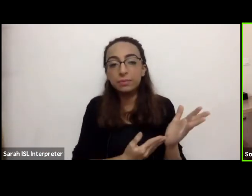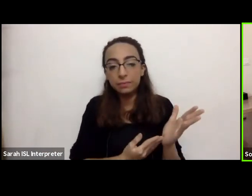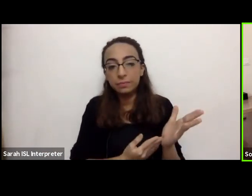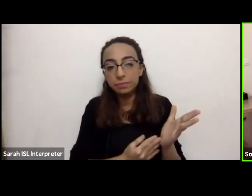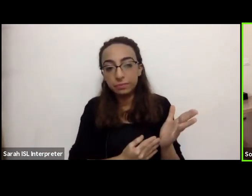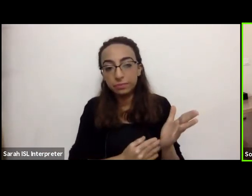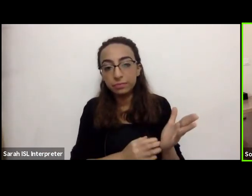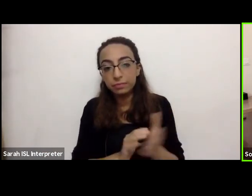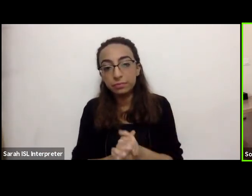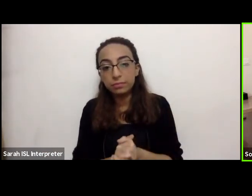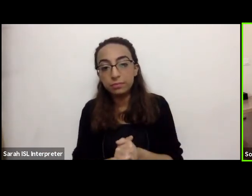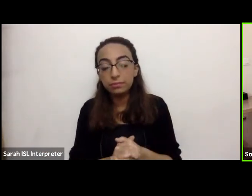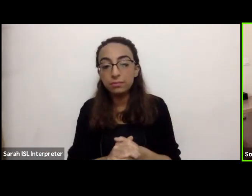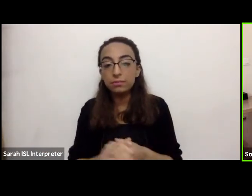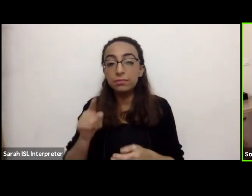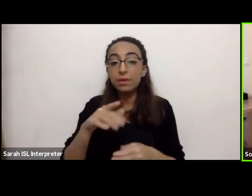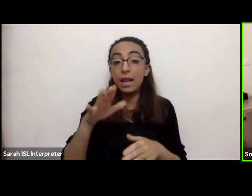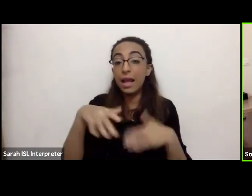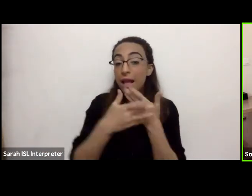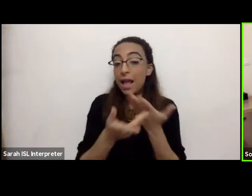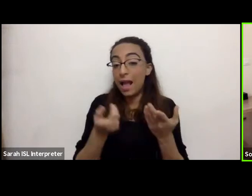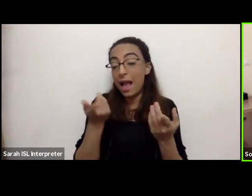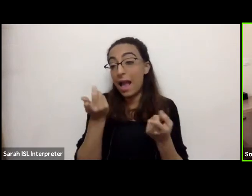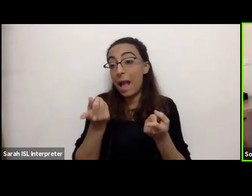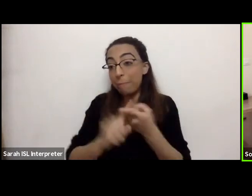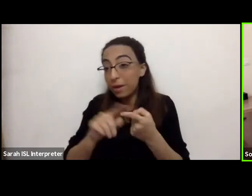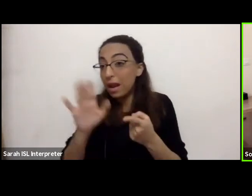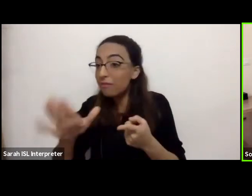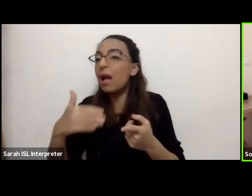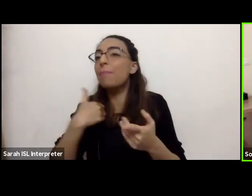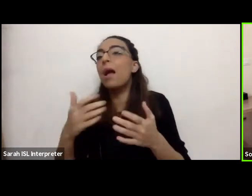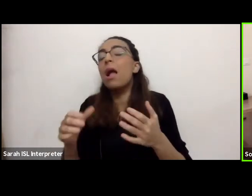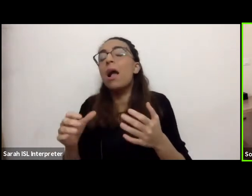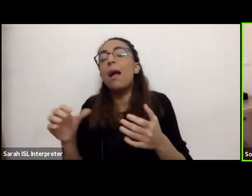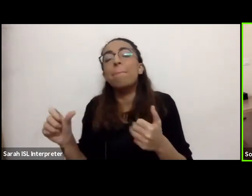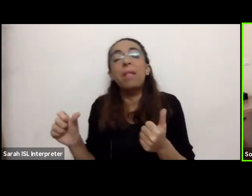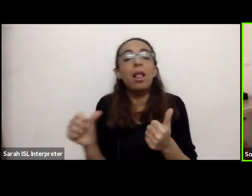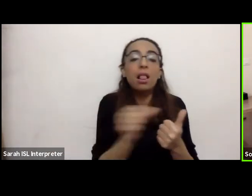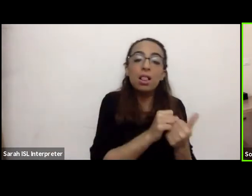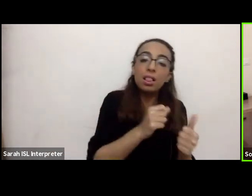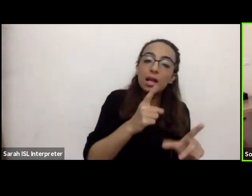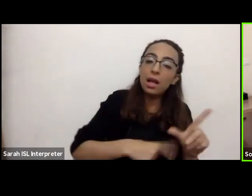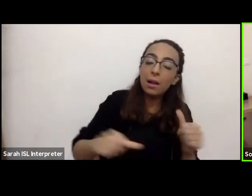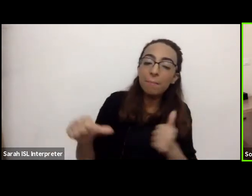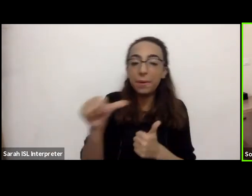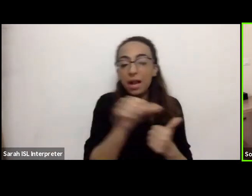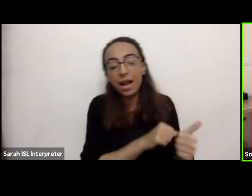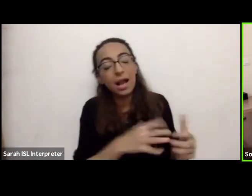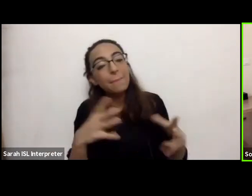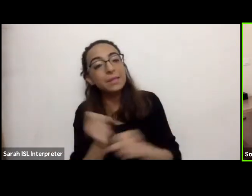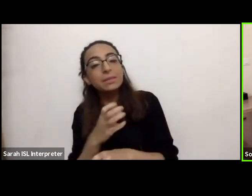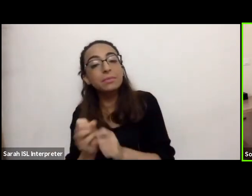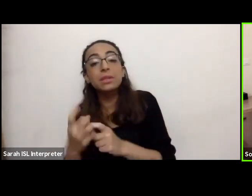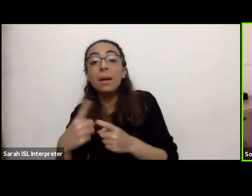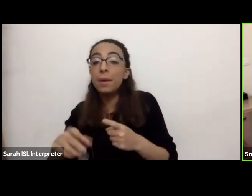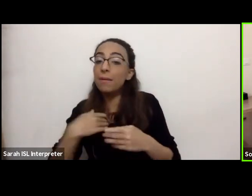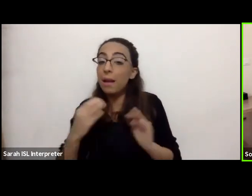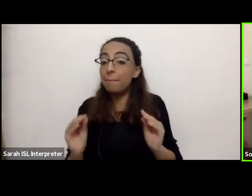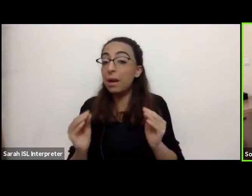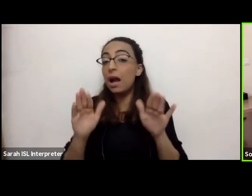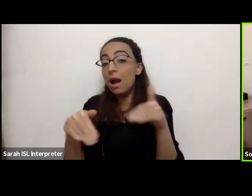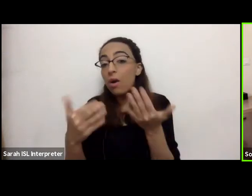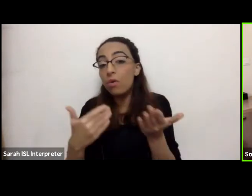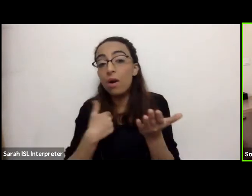As they say, every pandemic puts us behind some time, and I'm sure we will recover. But how we recover and